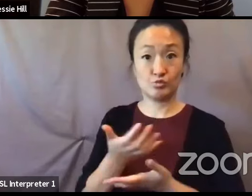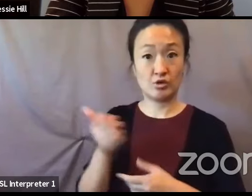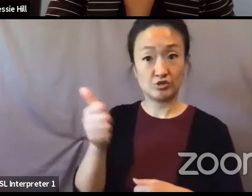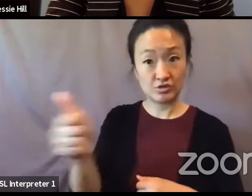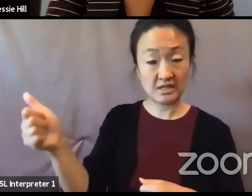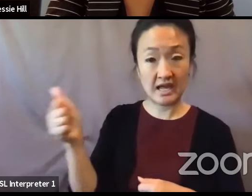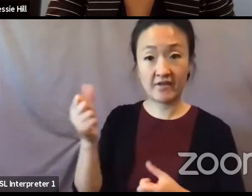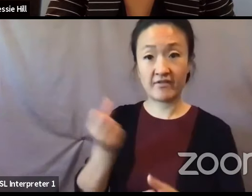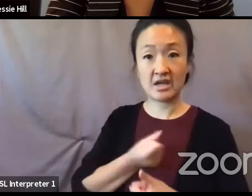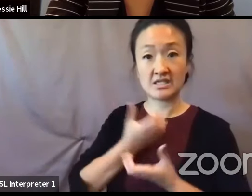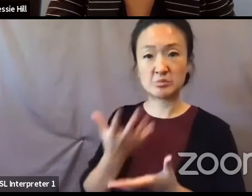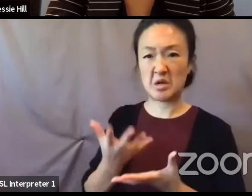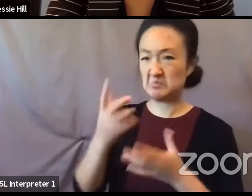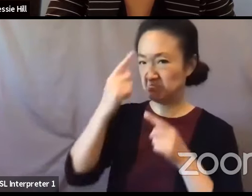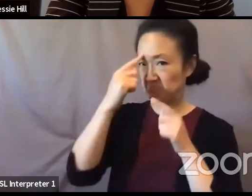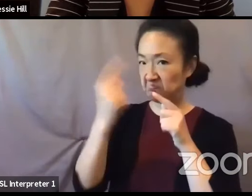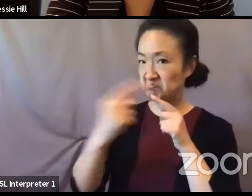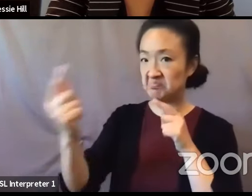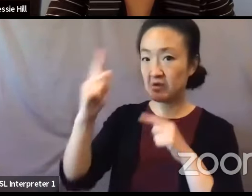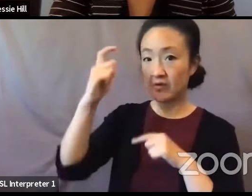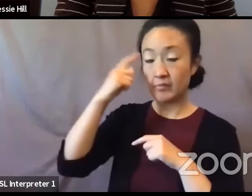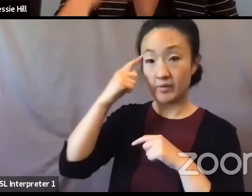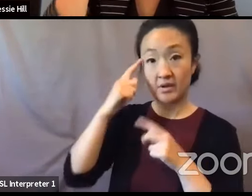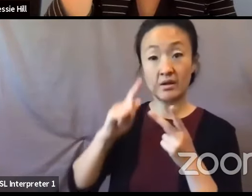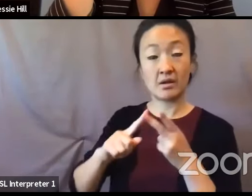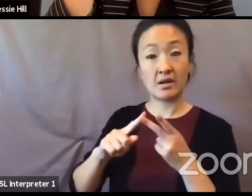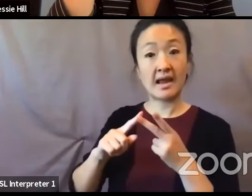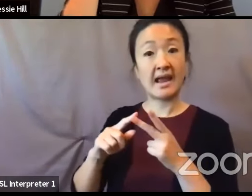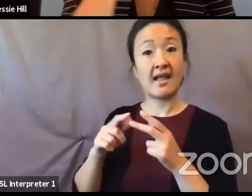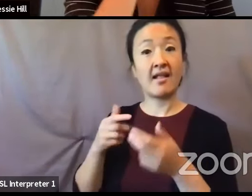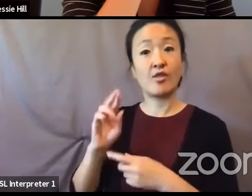express displeasure with the government, and to defend yourself